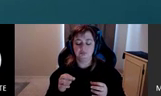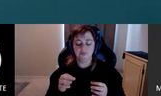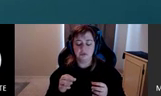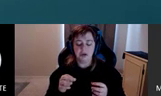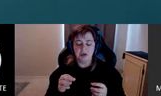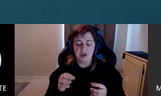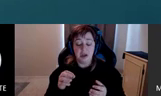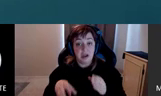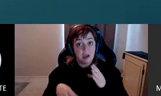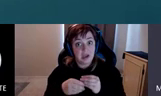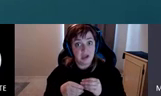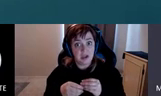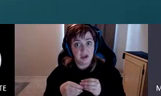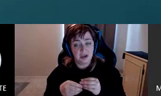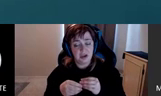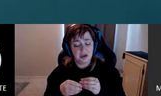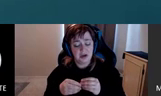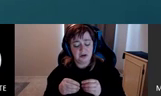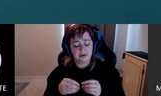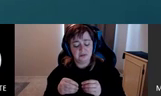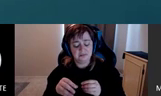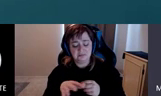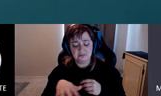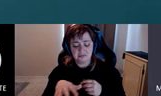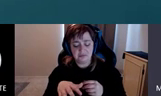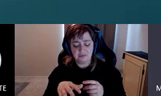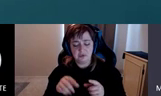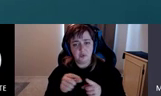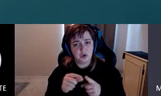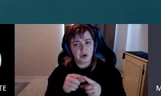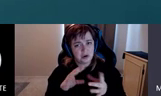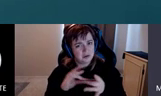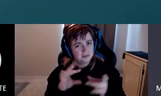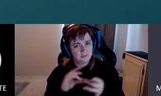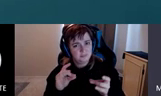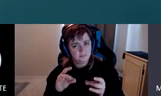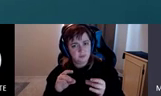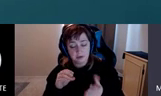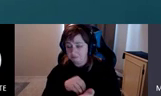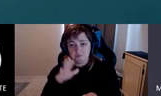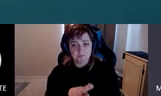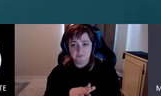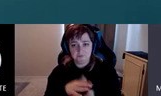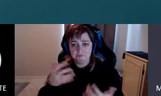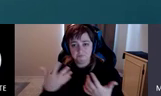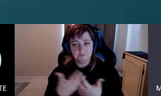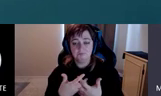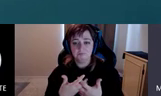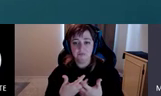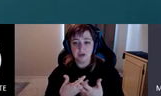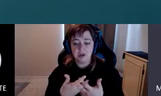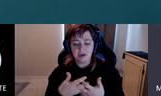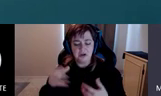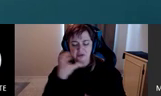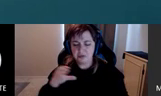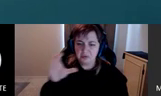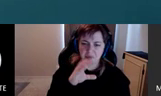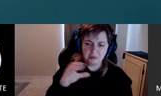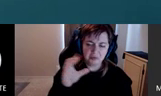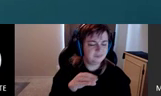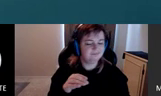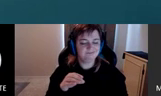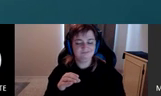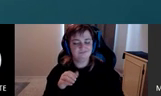scroll up and try to find whatever page it was on. Wow, that's really helpful. And you have it has a place to do